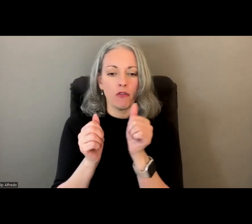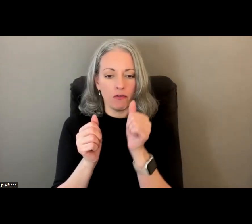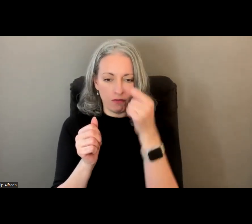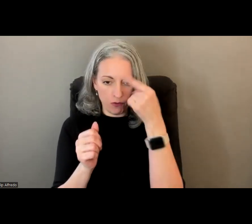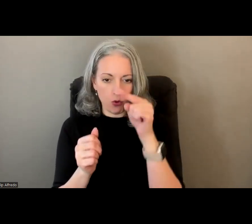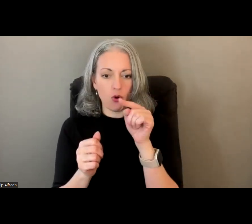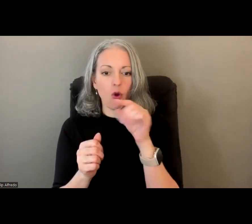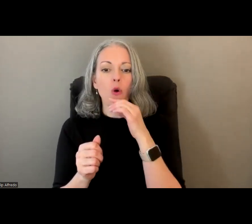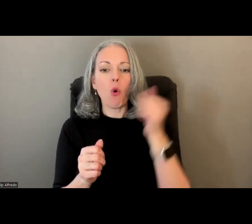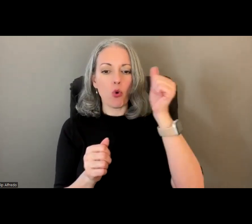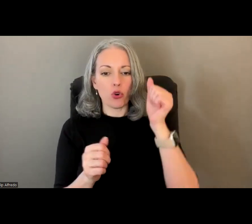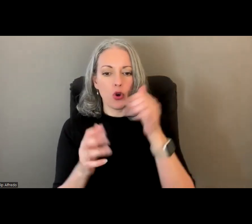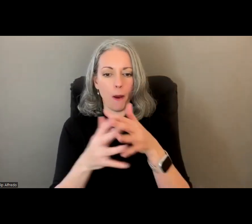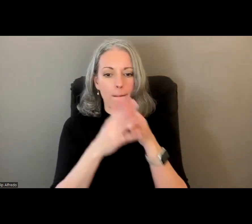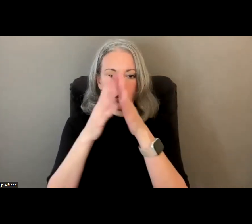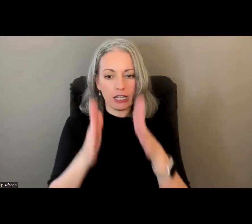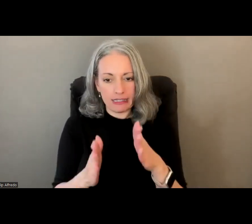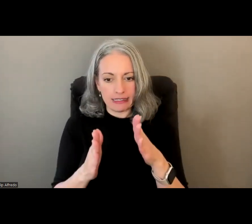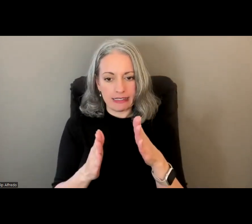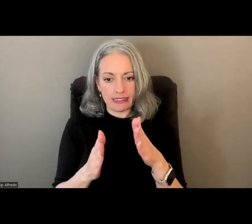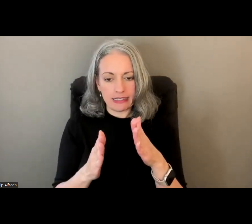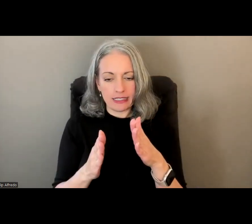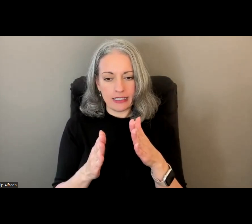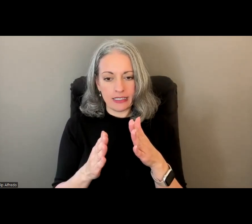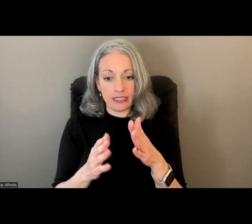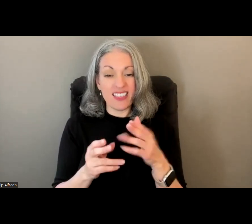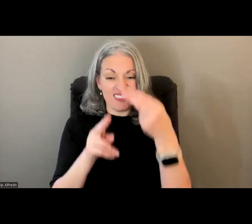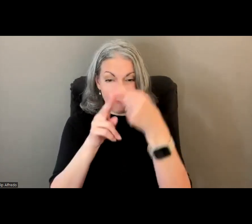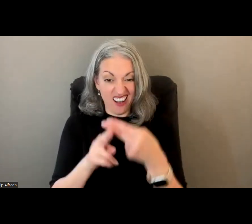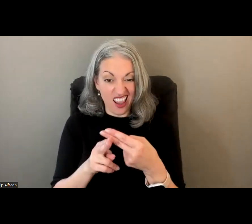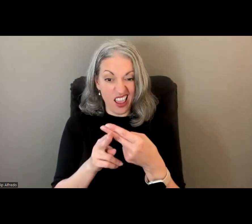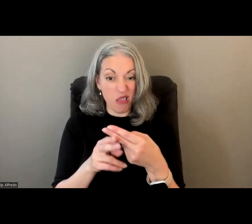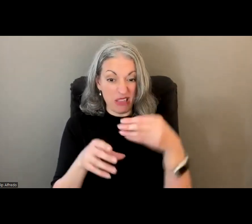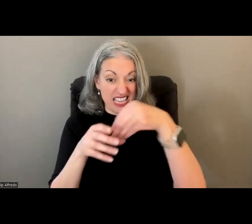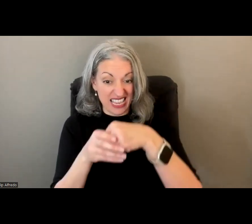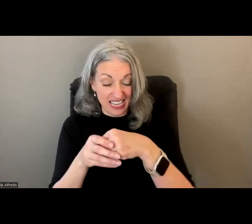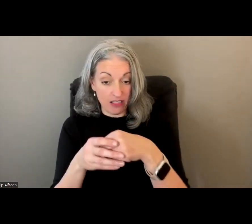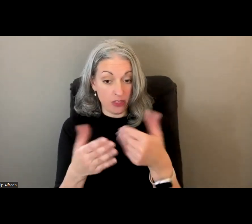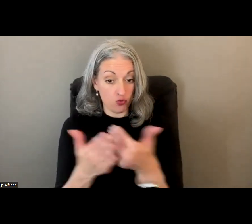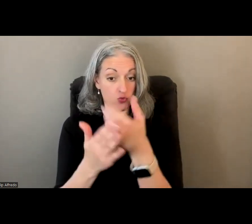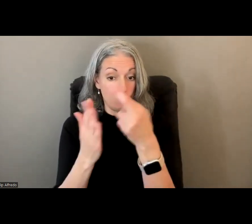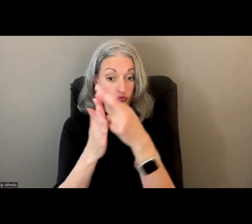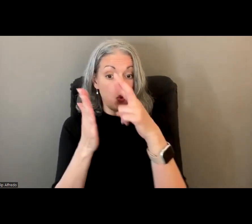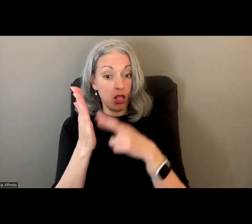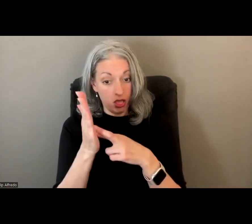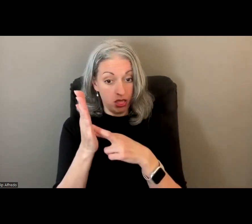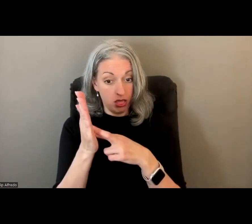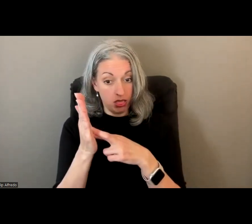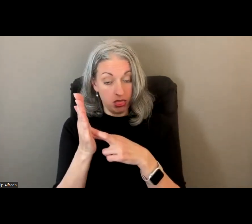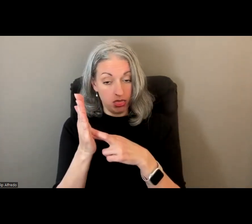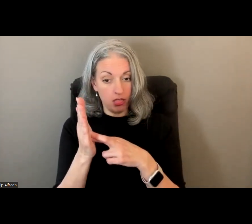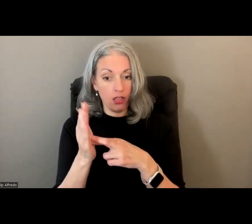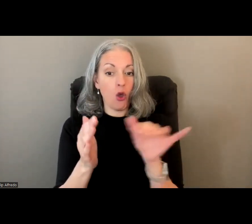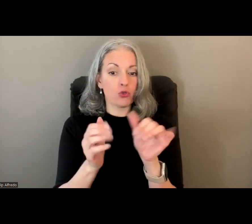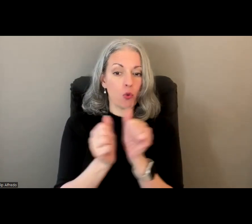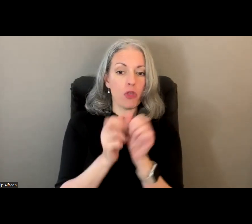Act, explicitly named throughout the Act. This new federal rule, coupled with the report that